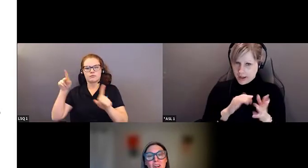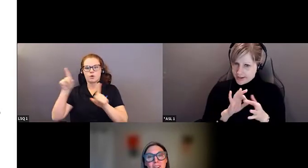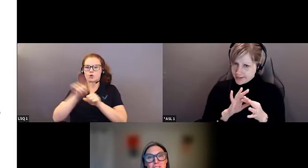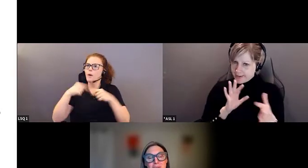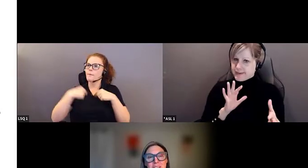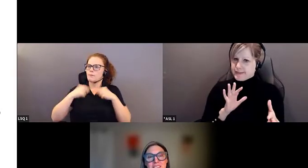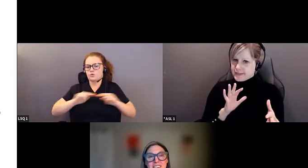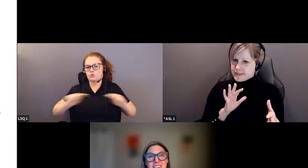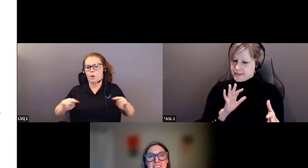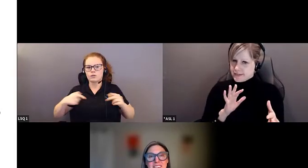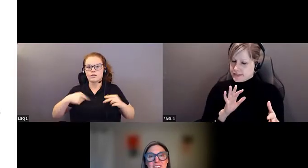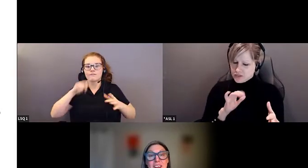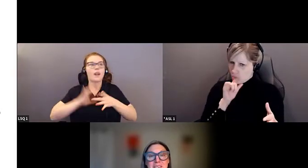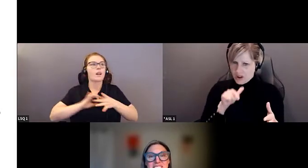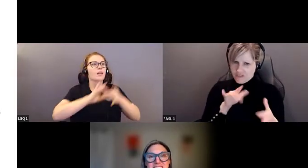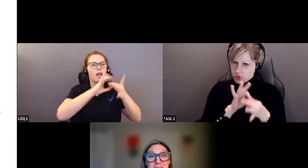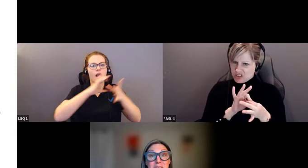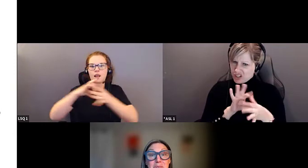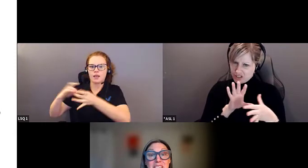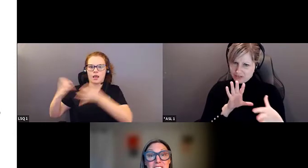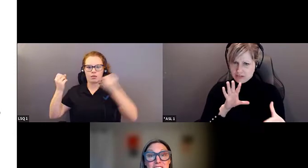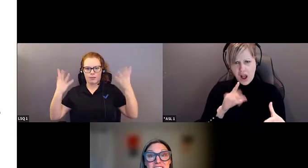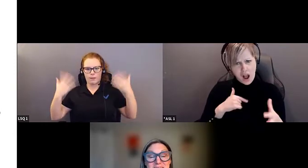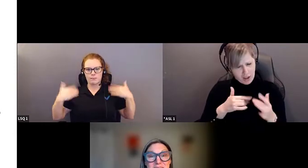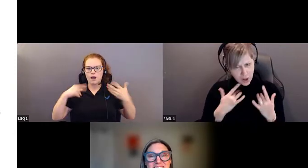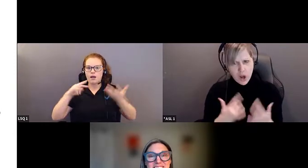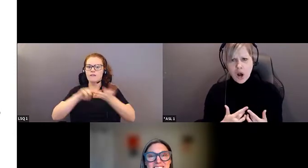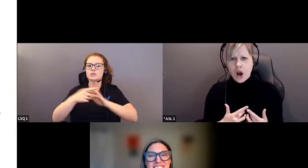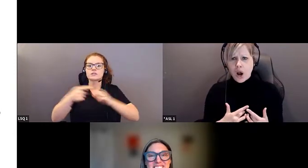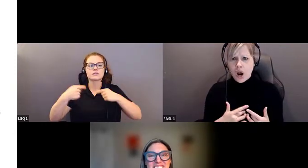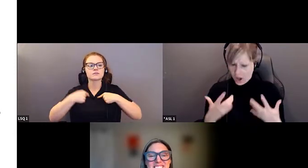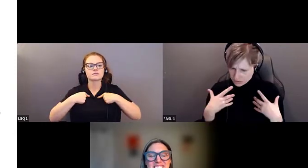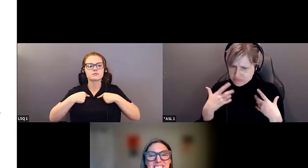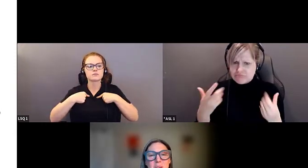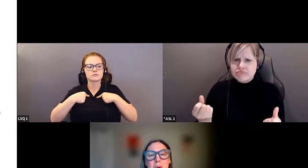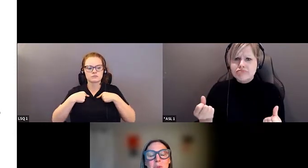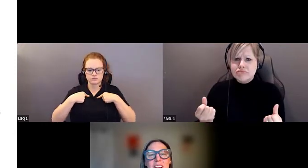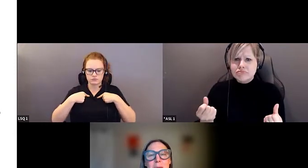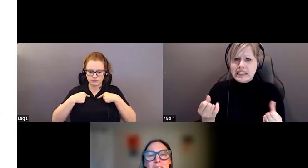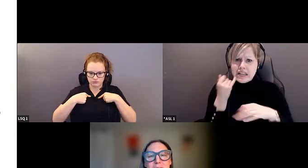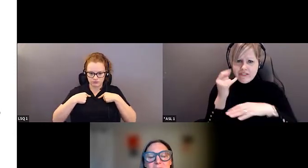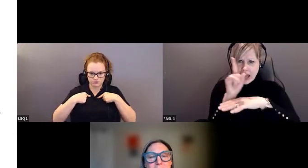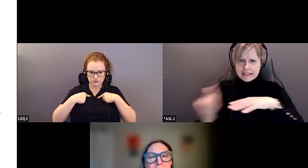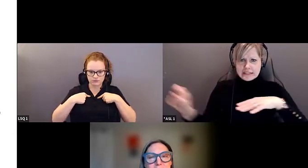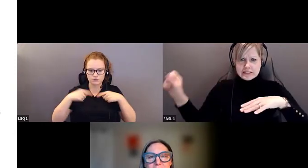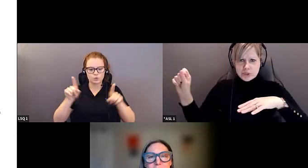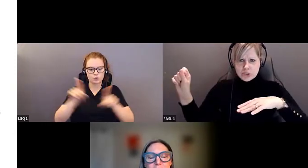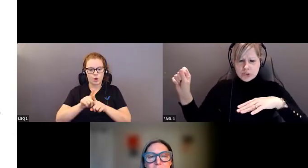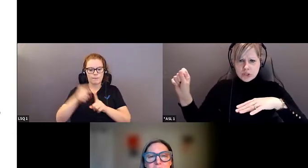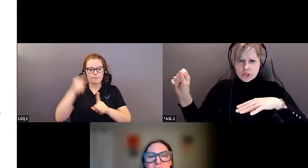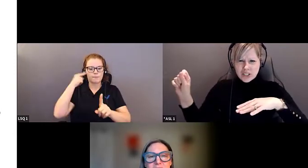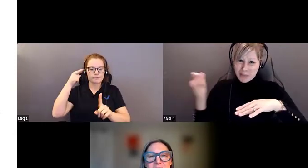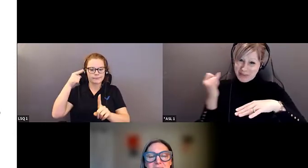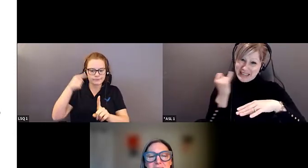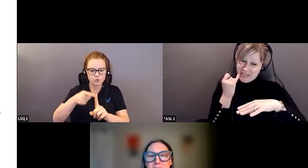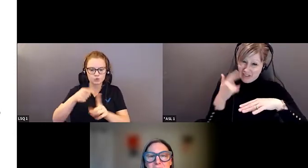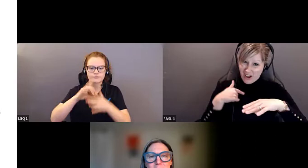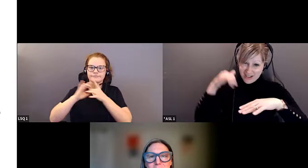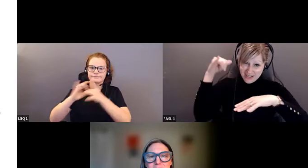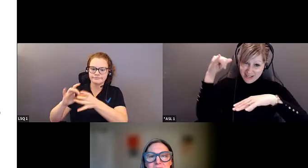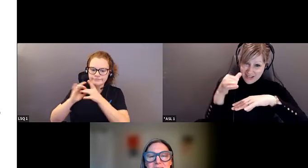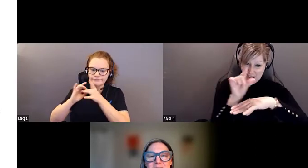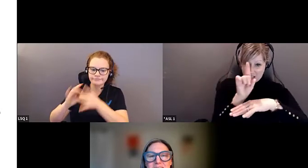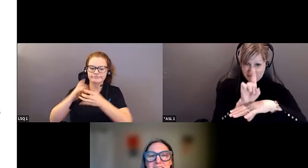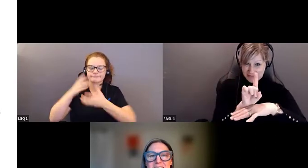motivation as altruistic, generous, courageous even. But what am I when I'm on the top of the coin? It's